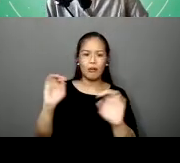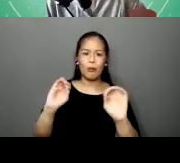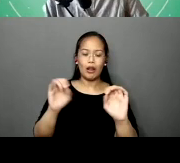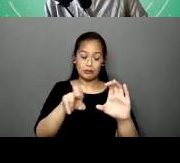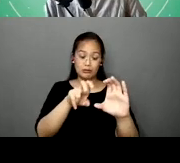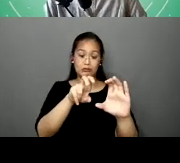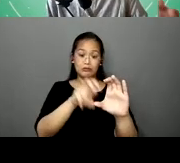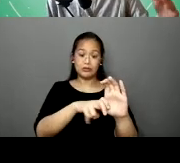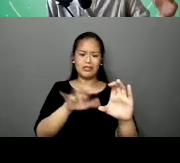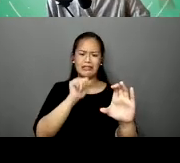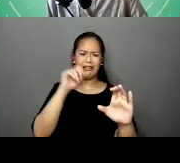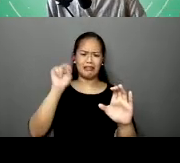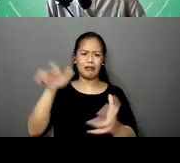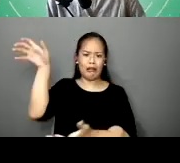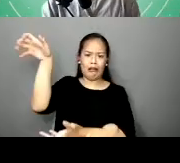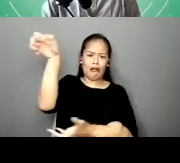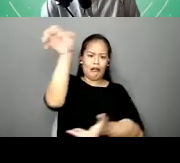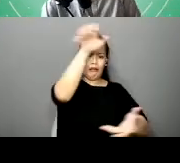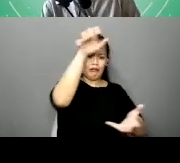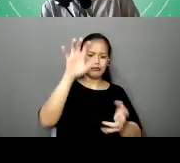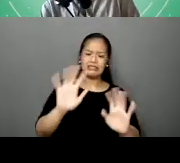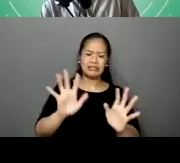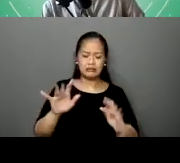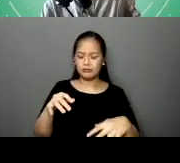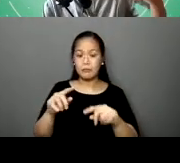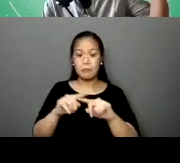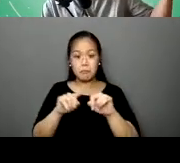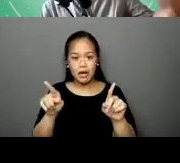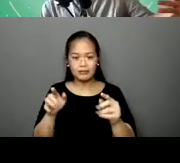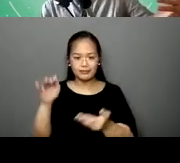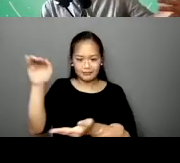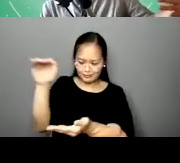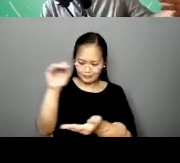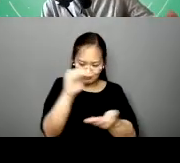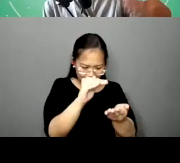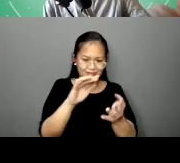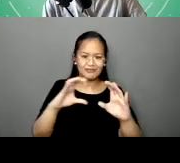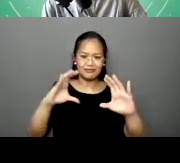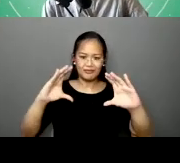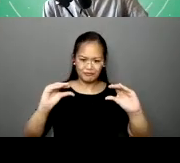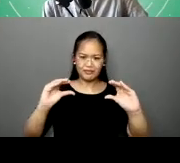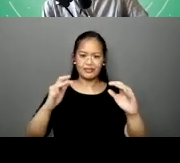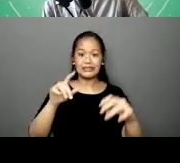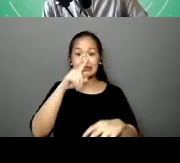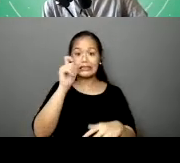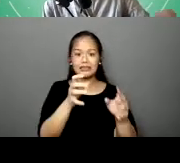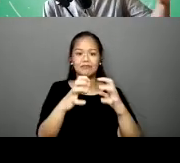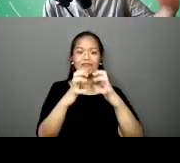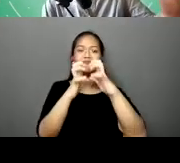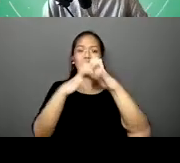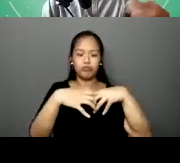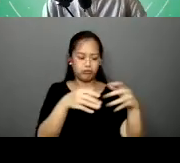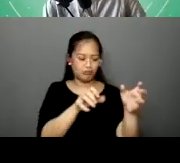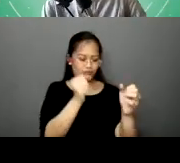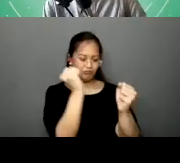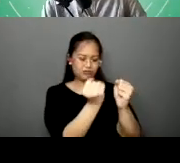of revolutionizing that product. And while it may not seem immediately sustainable, like how